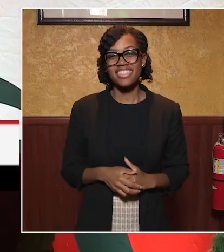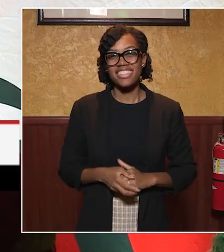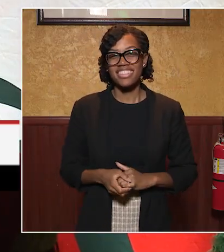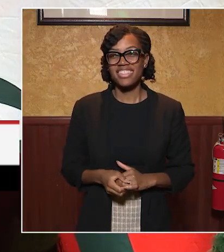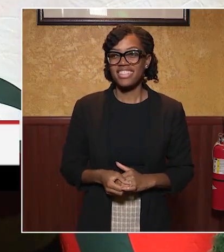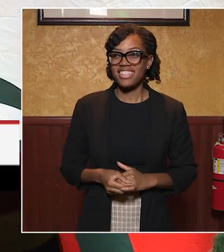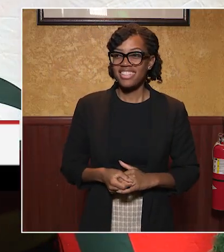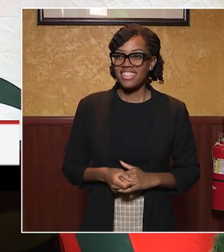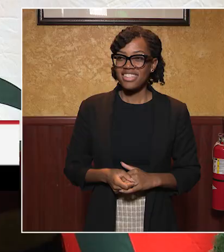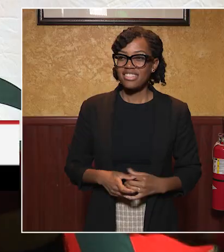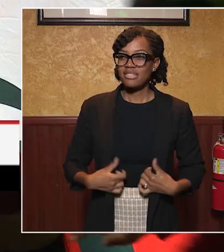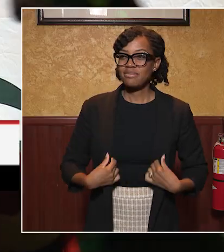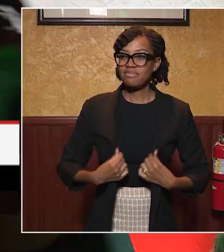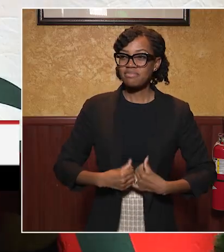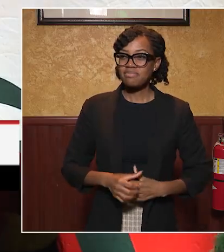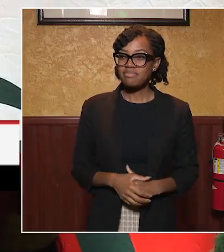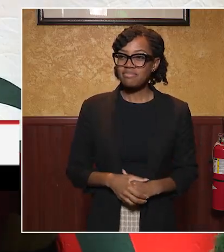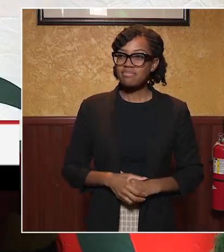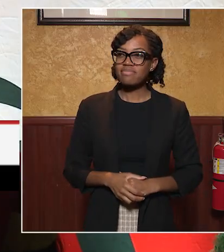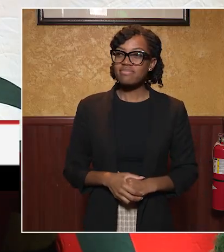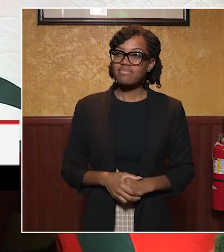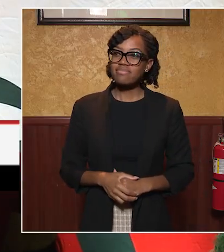Thank you.